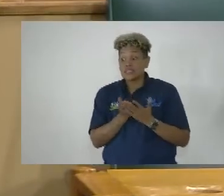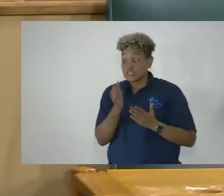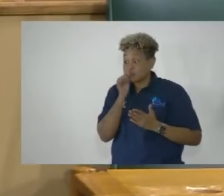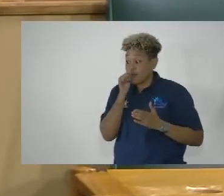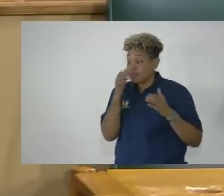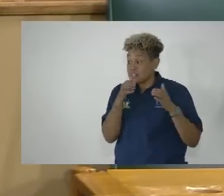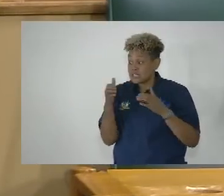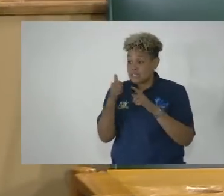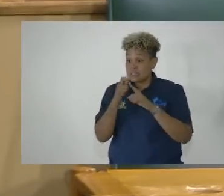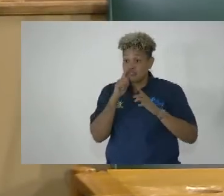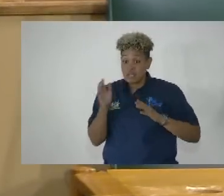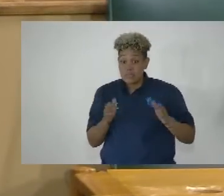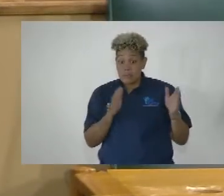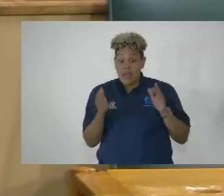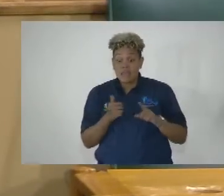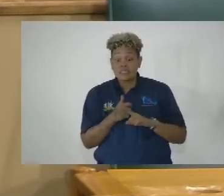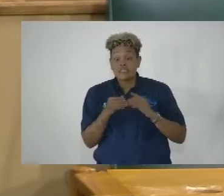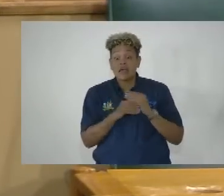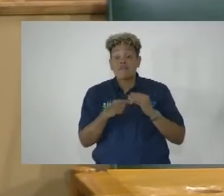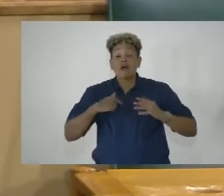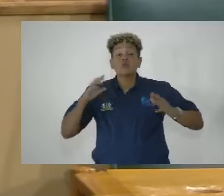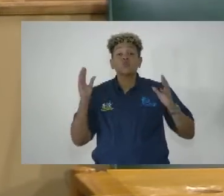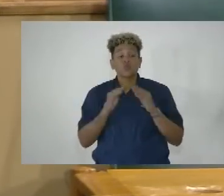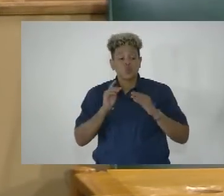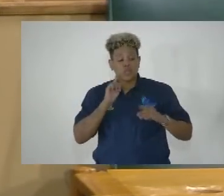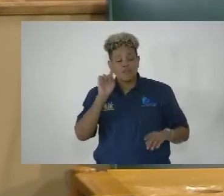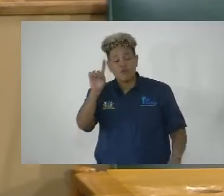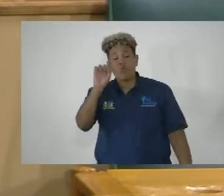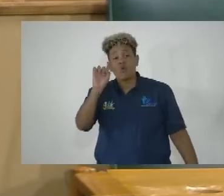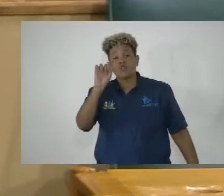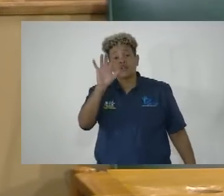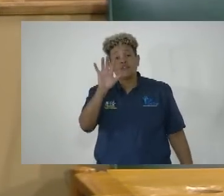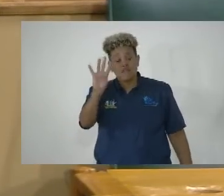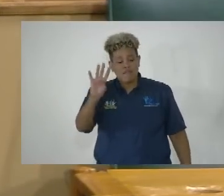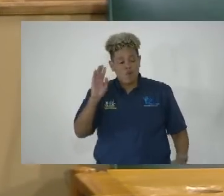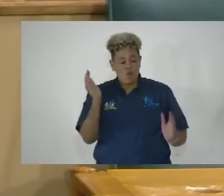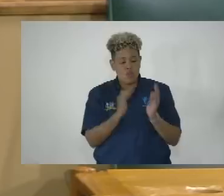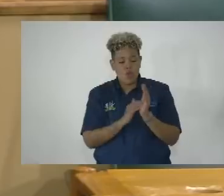sector plans, they have a total of